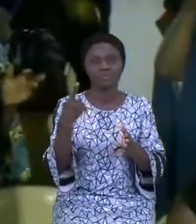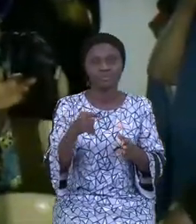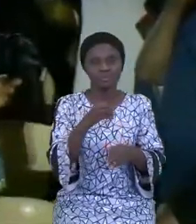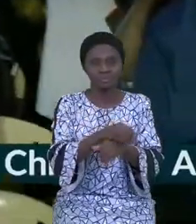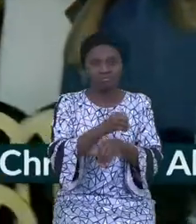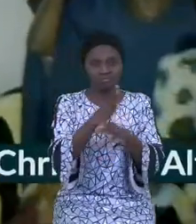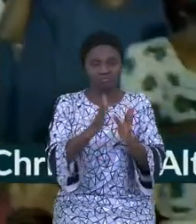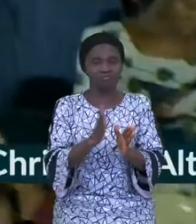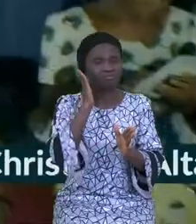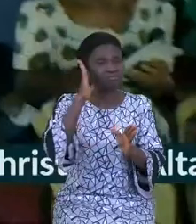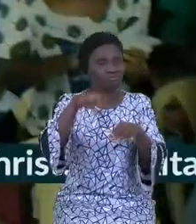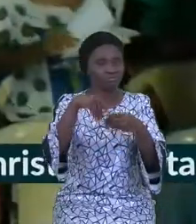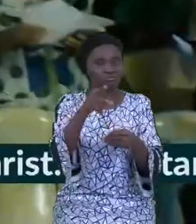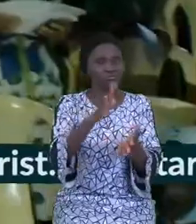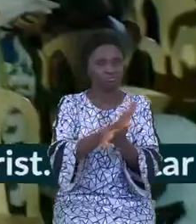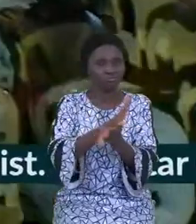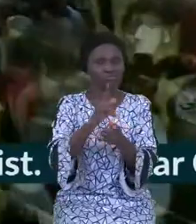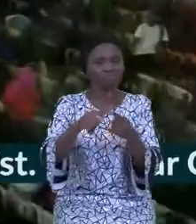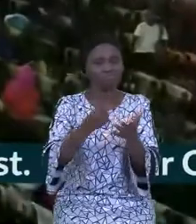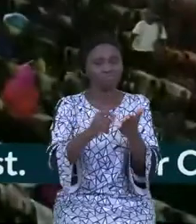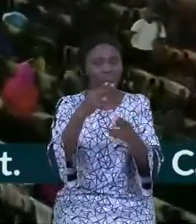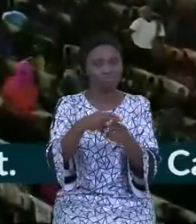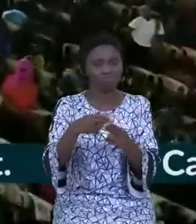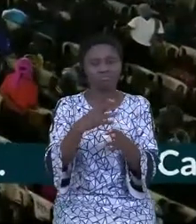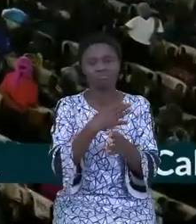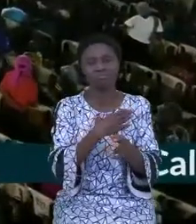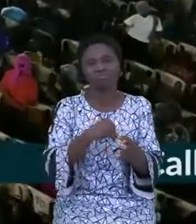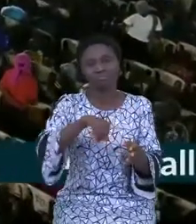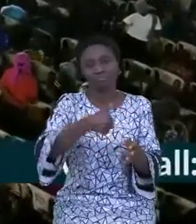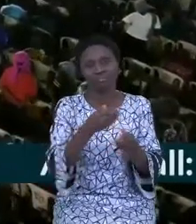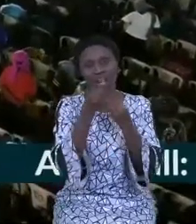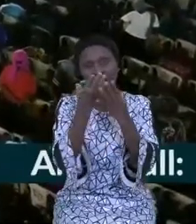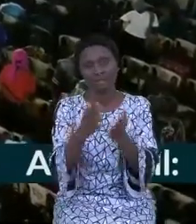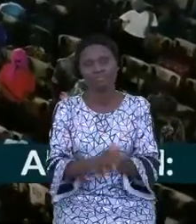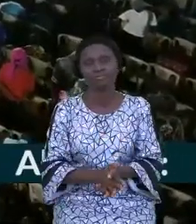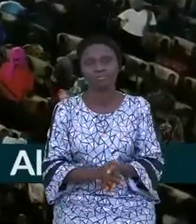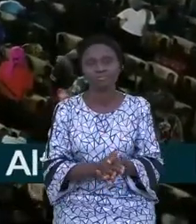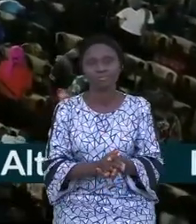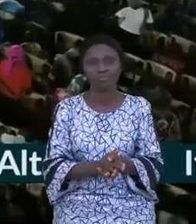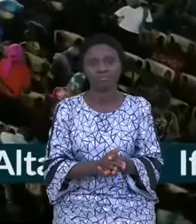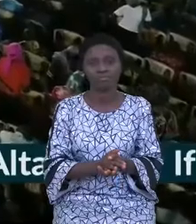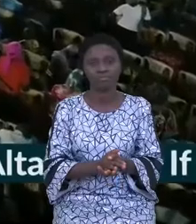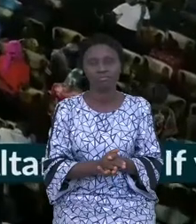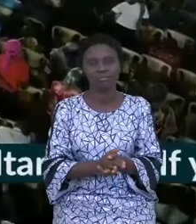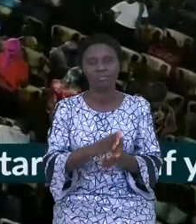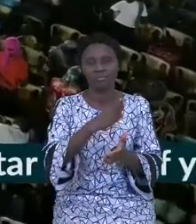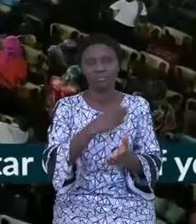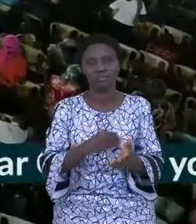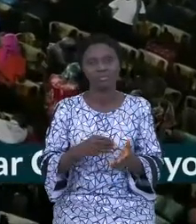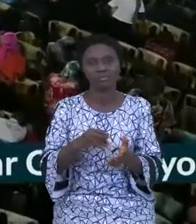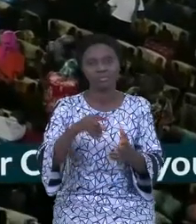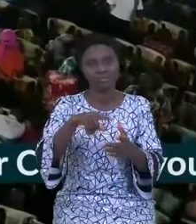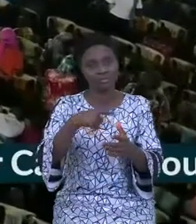you. And very briefly, we'll, you know, take some records. And then